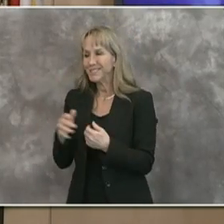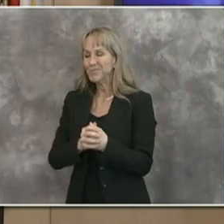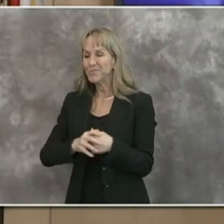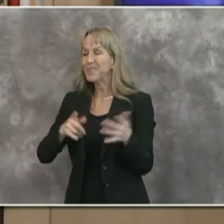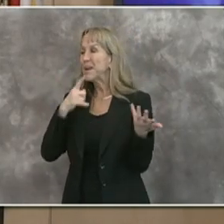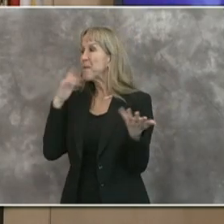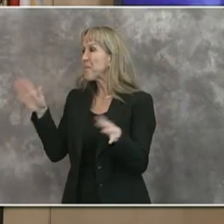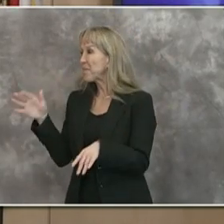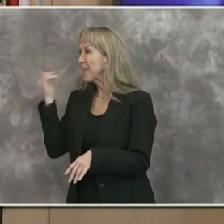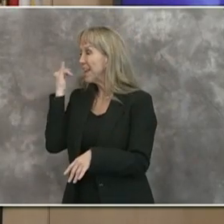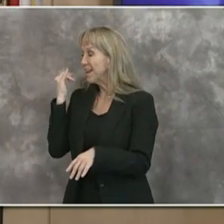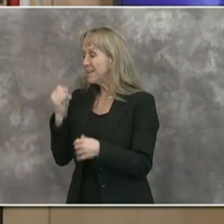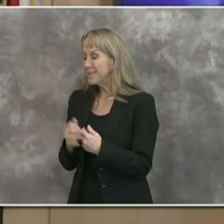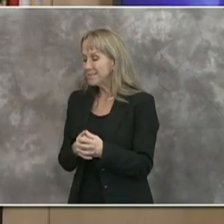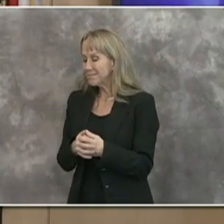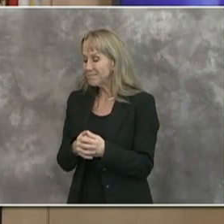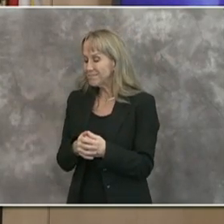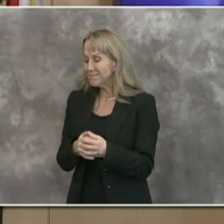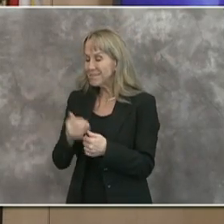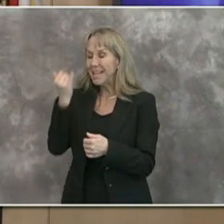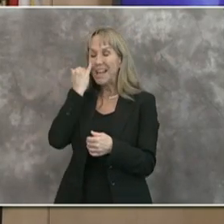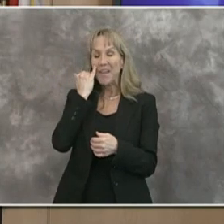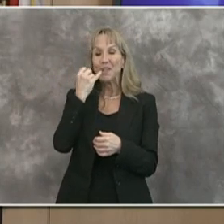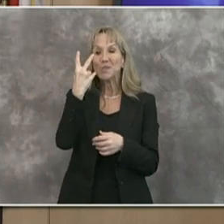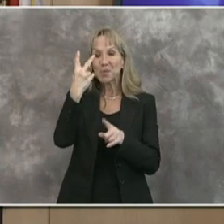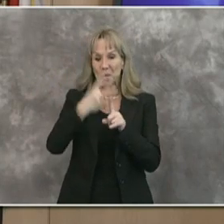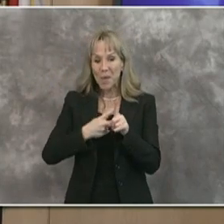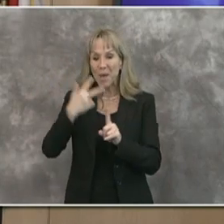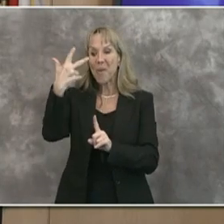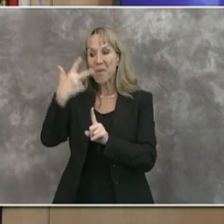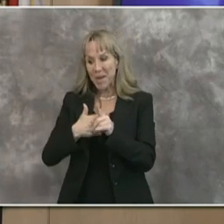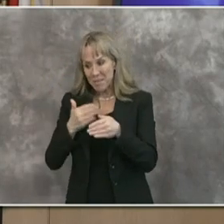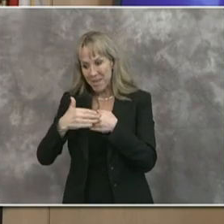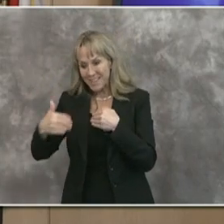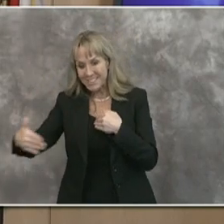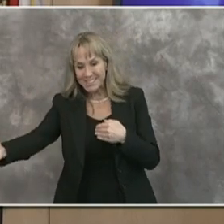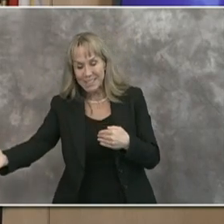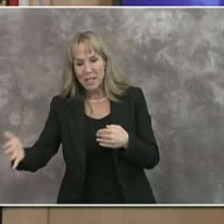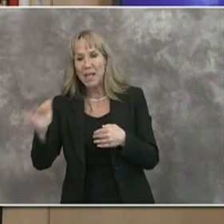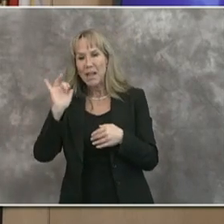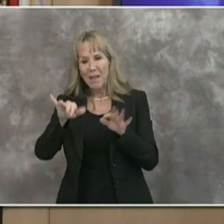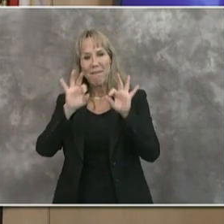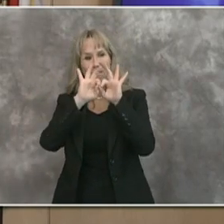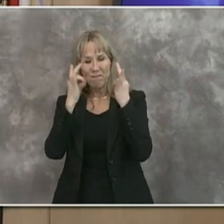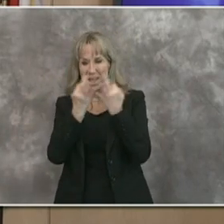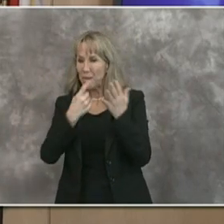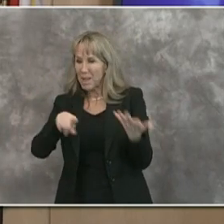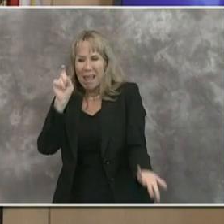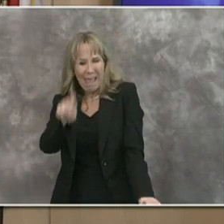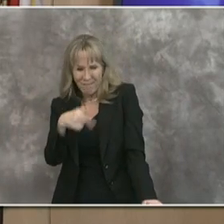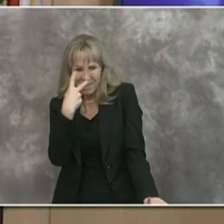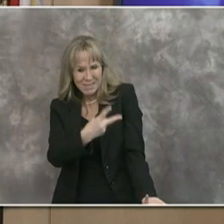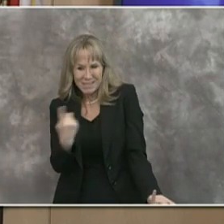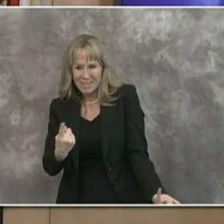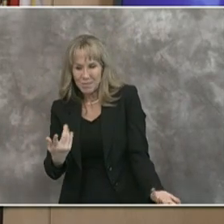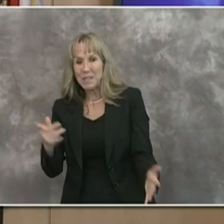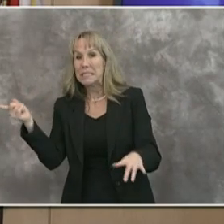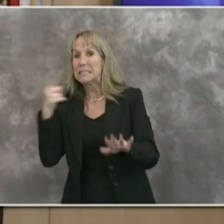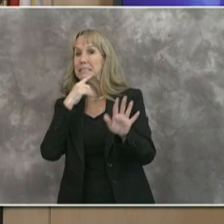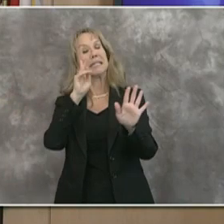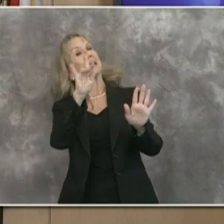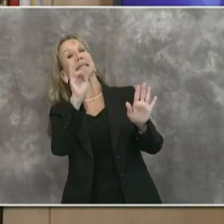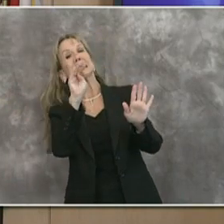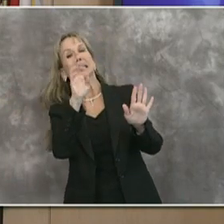eventually, let's say, you know, we're another 2 months down the road, 3 months, but eventually these family members have to see someone else. Kimberly, we're going to